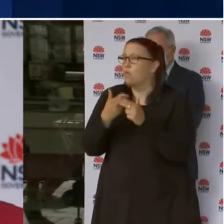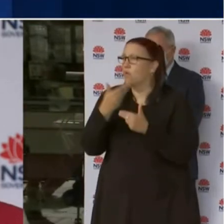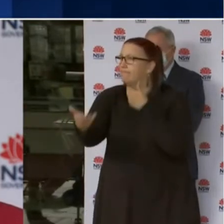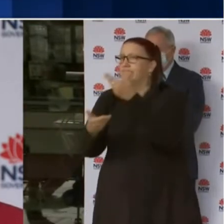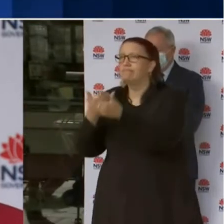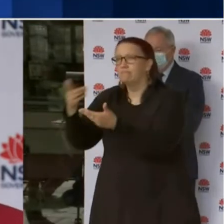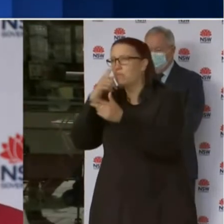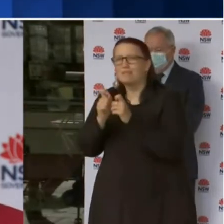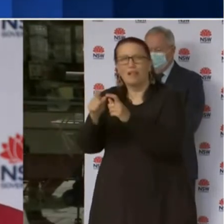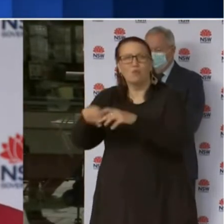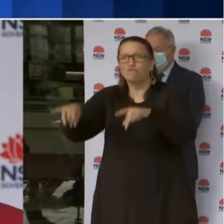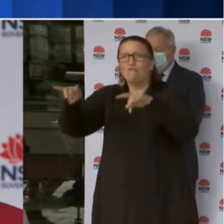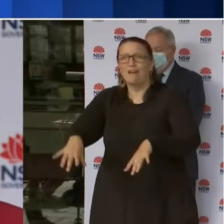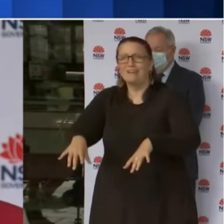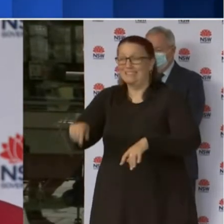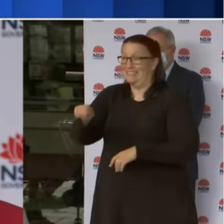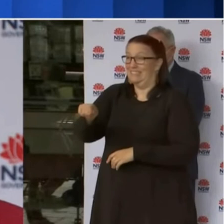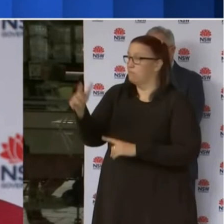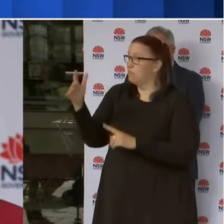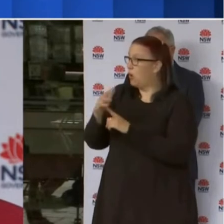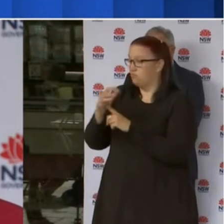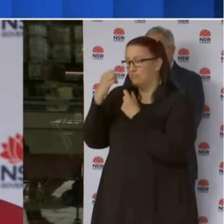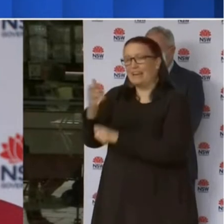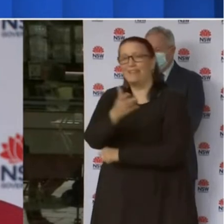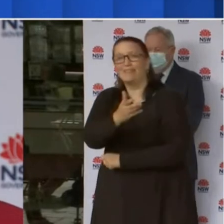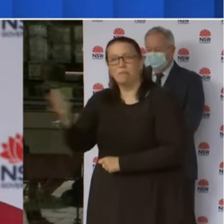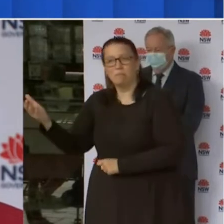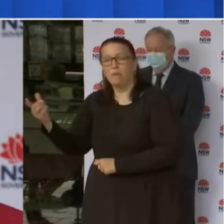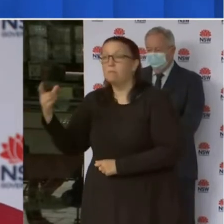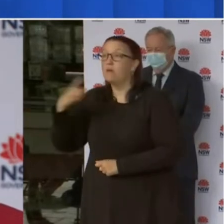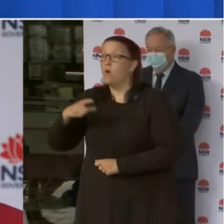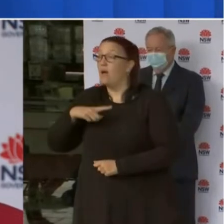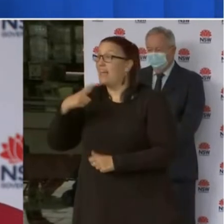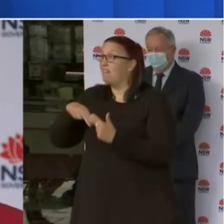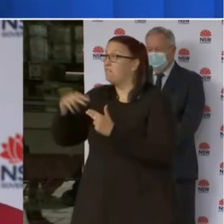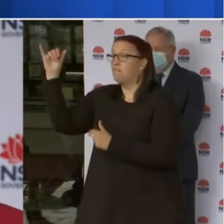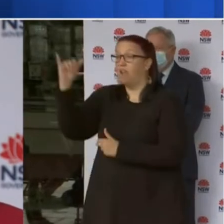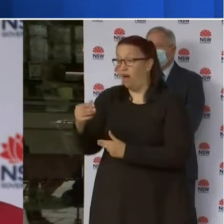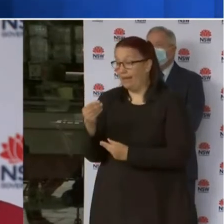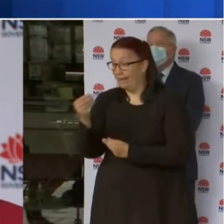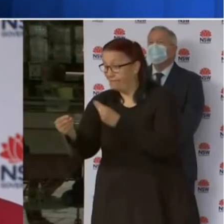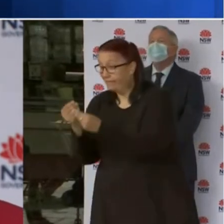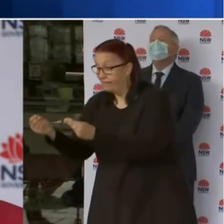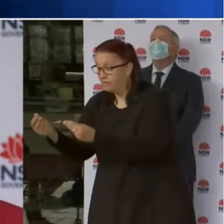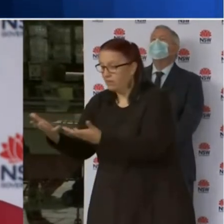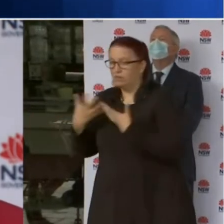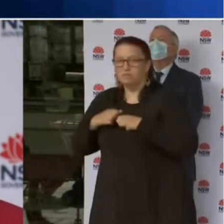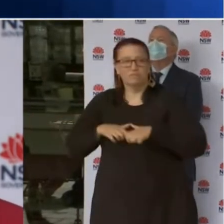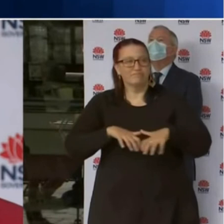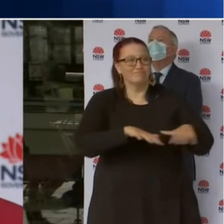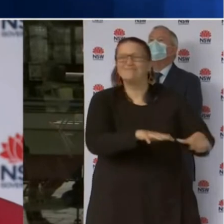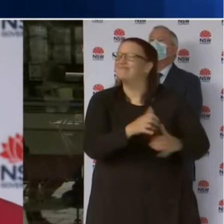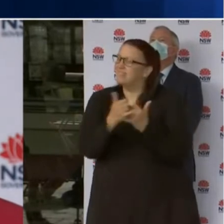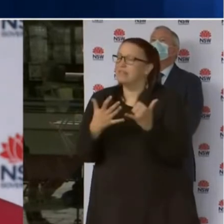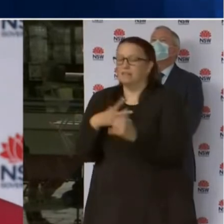a layered approach with vaccination being part of that layer to protect us against these incursions. Now if we